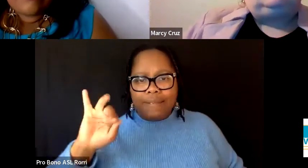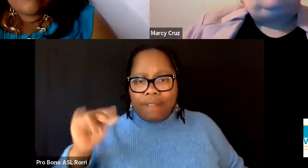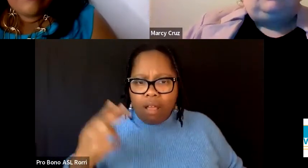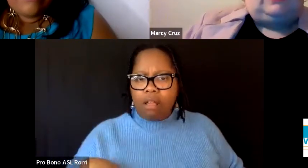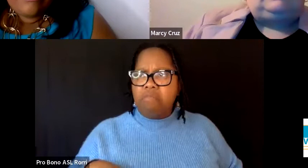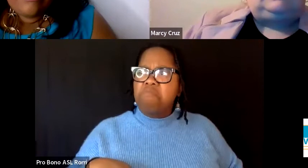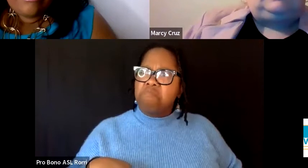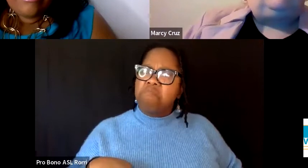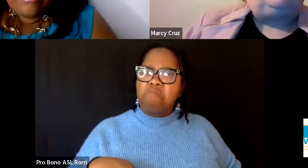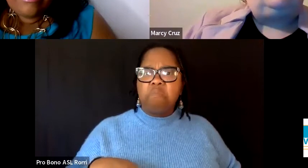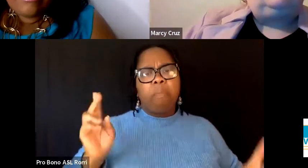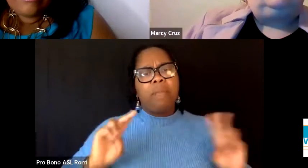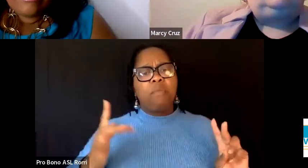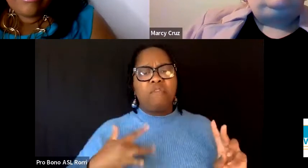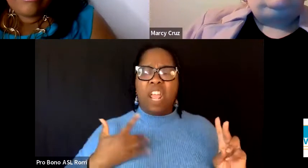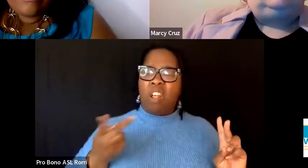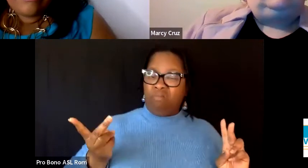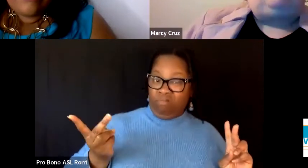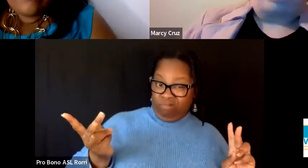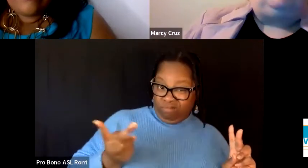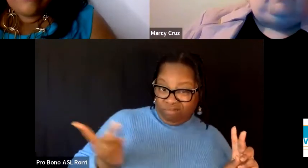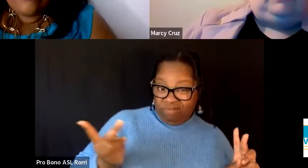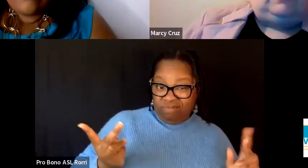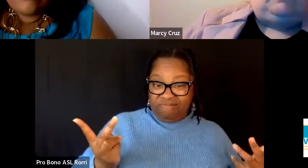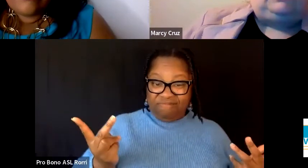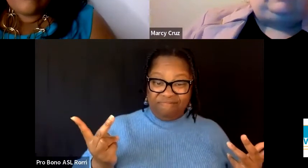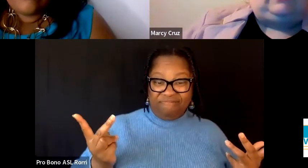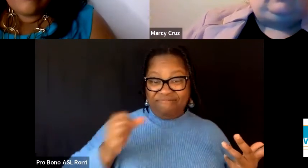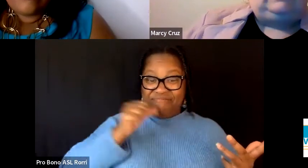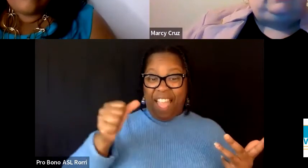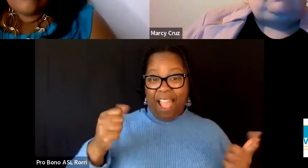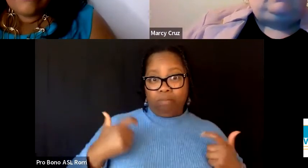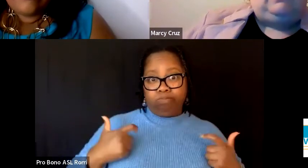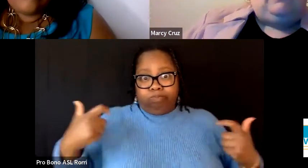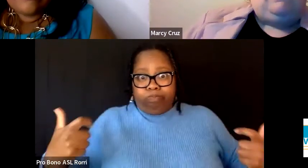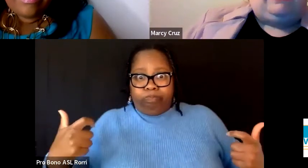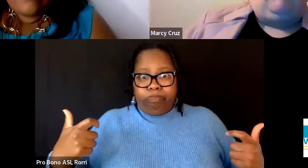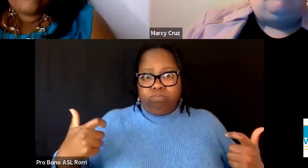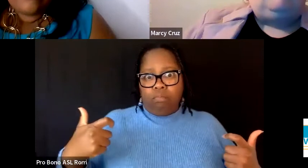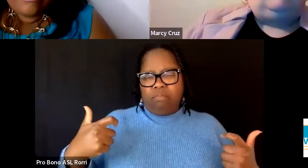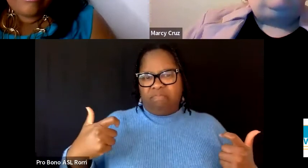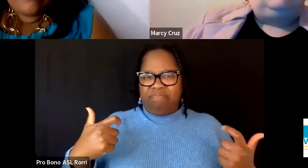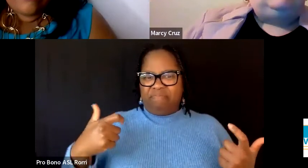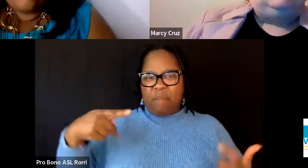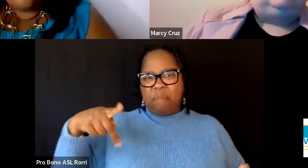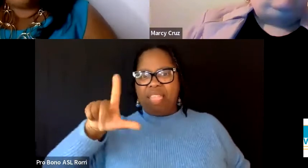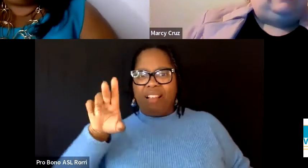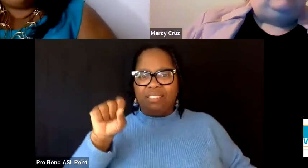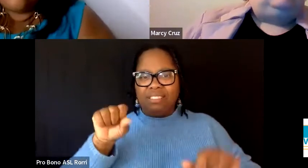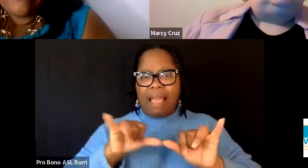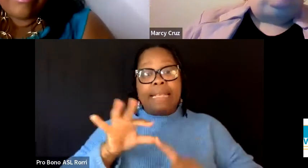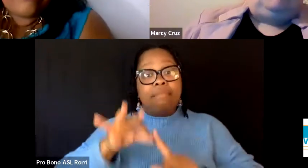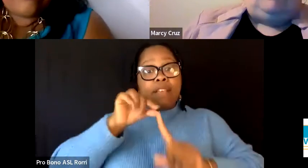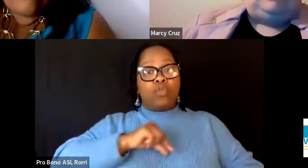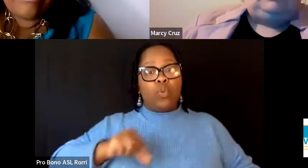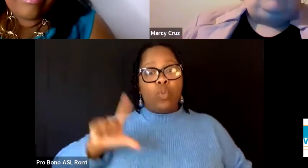like to some they're not considered like visibly plus, especially like Queen Latifah. However,